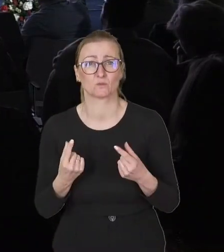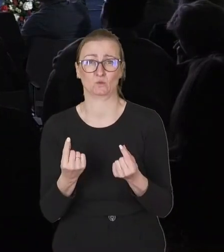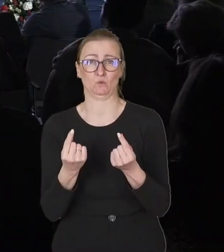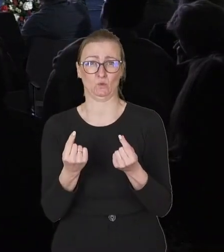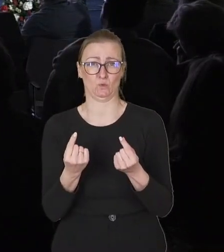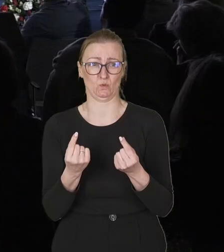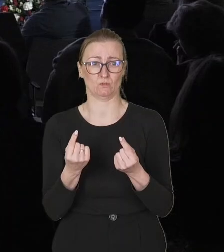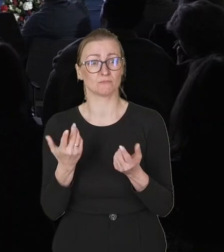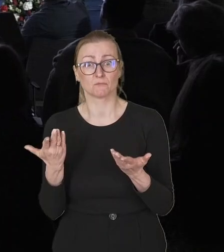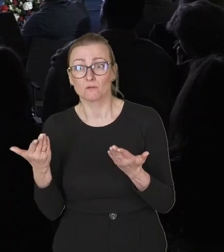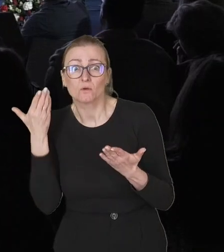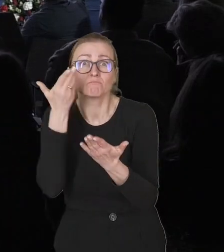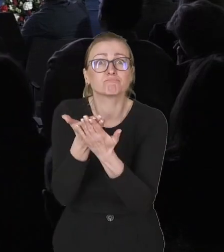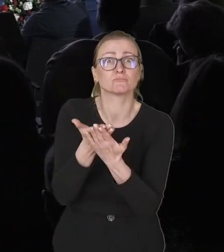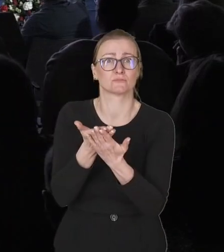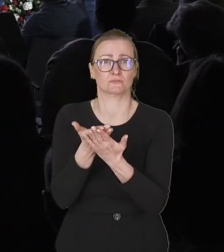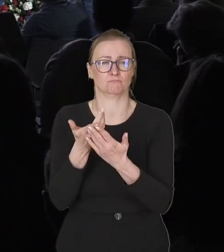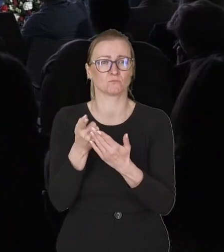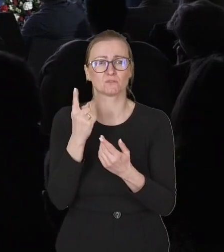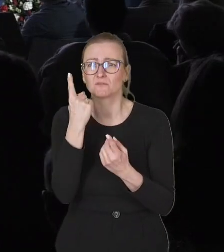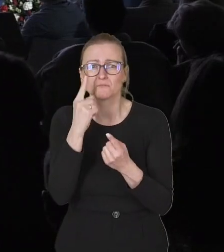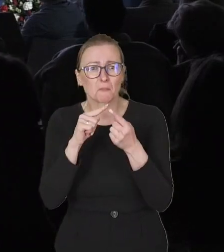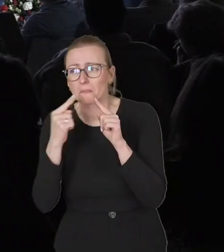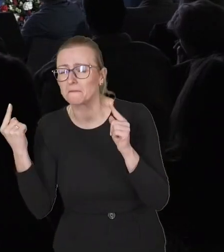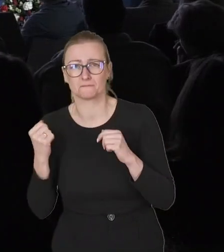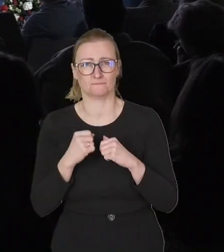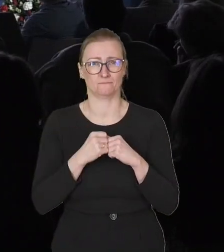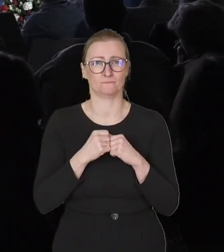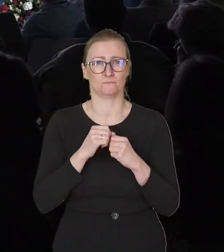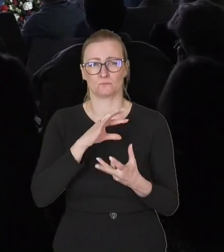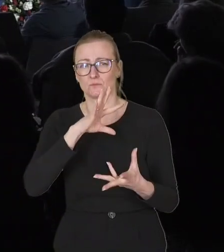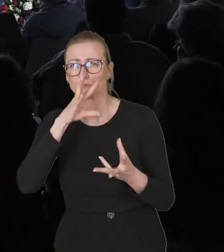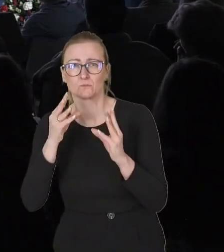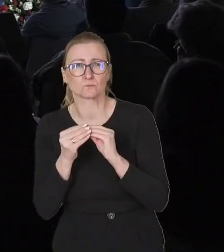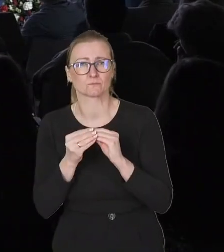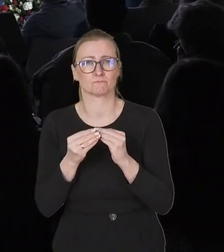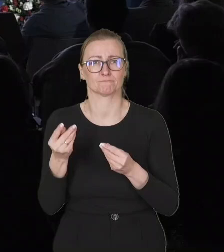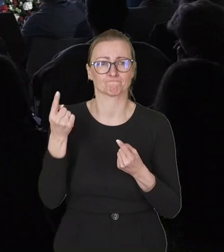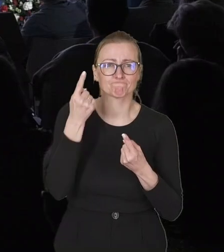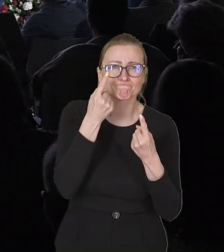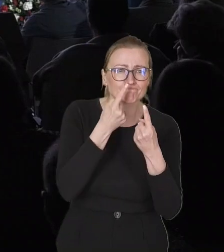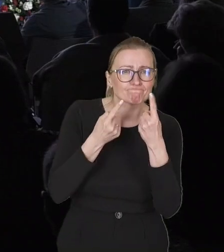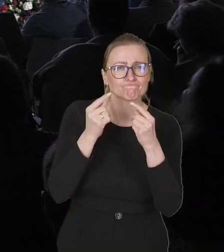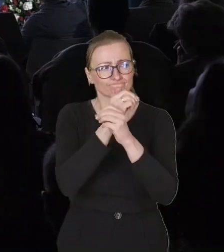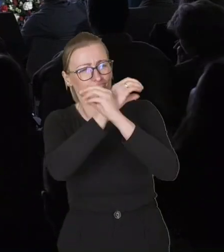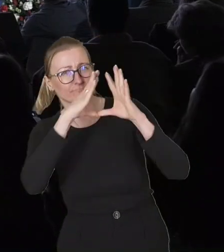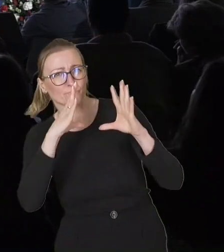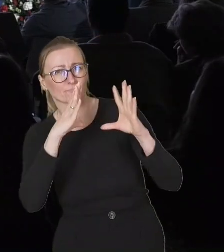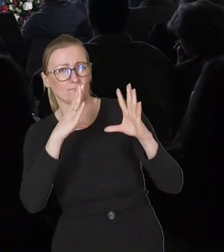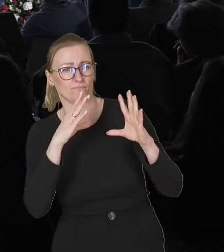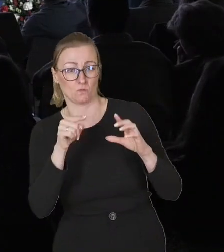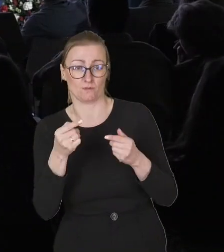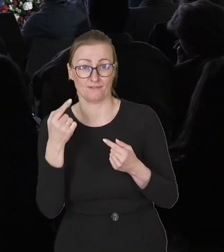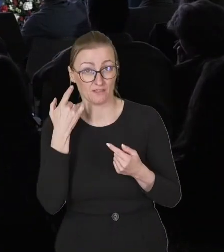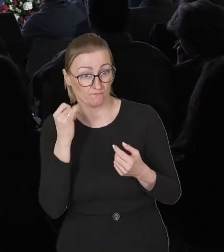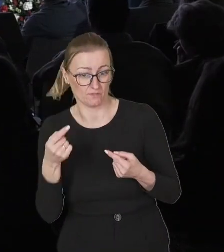can summarize your all participation in the panel with the proposal for action. What to